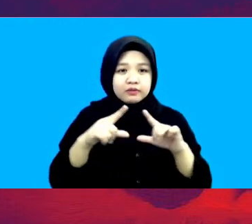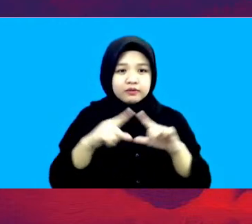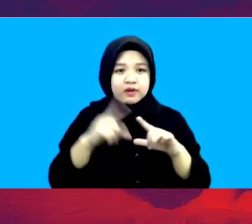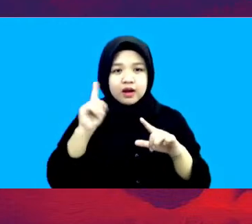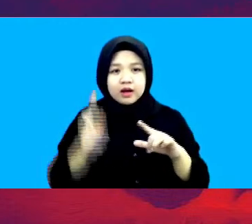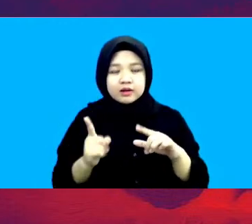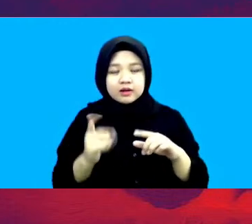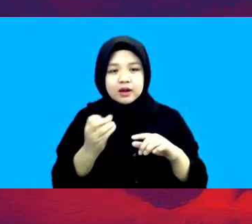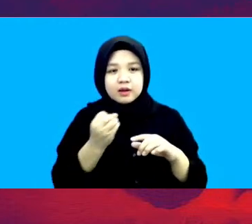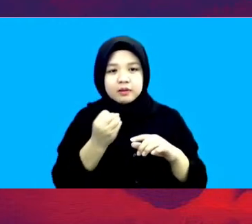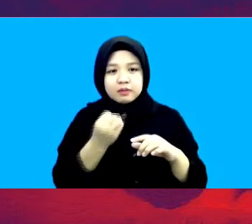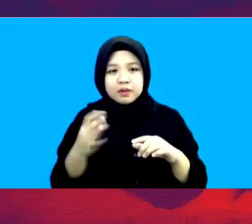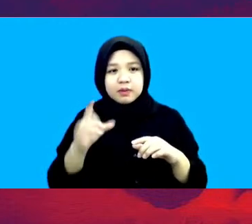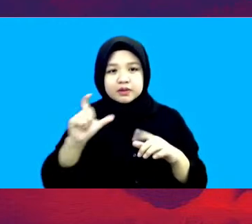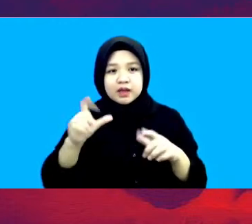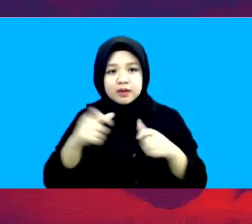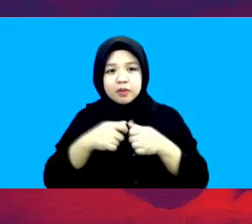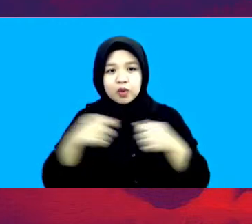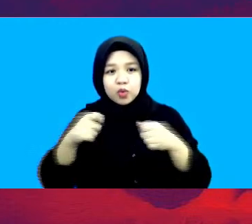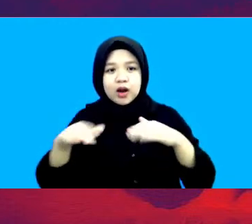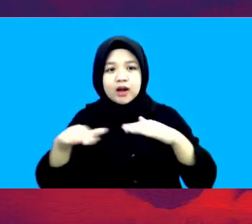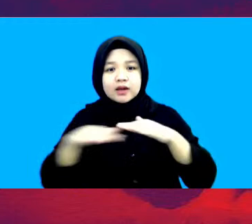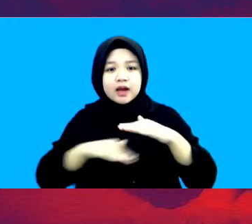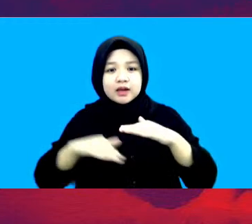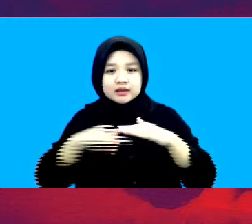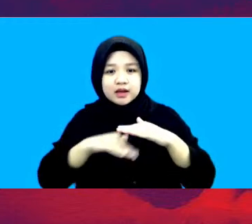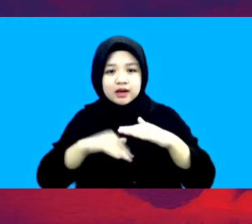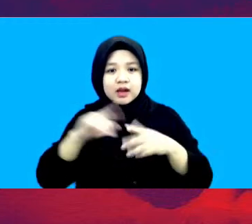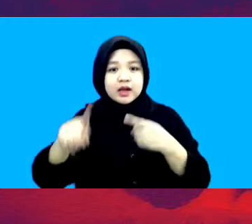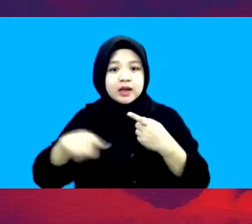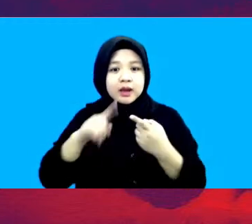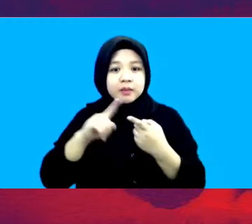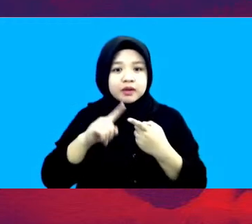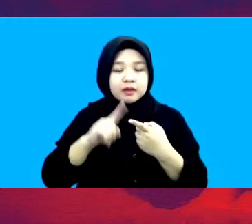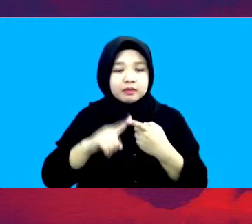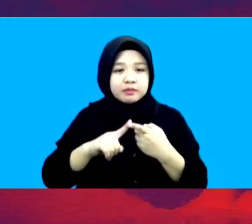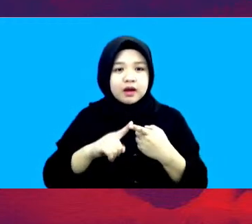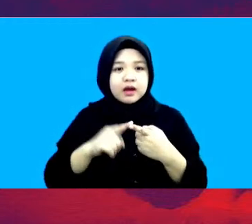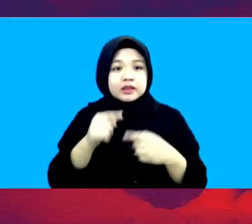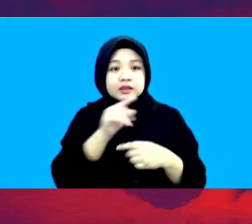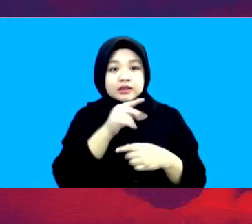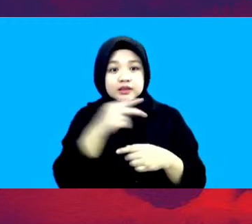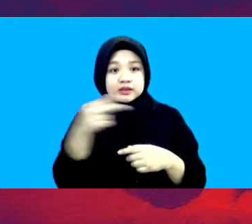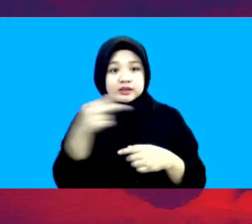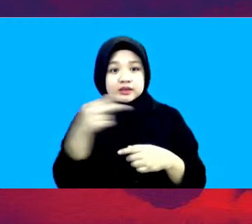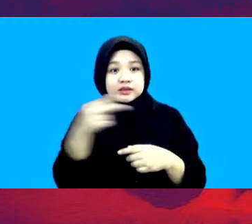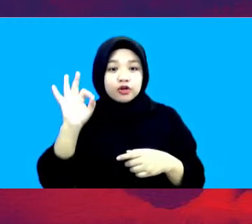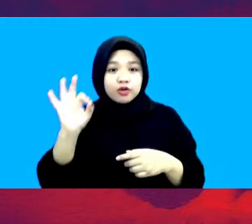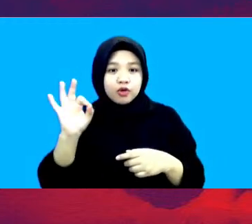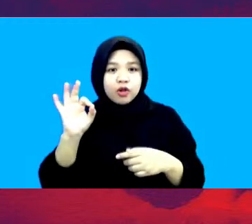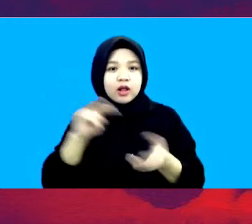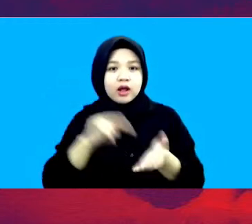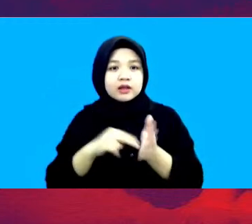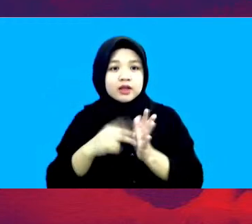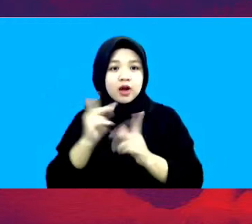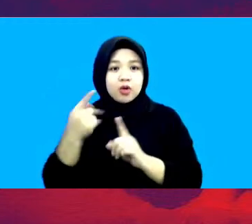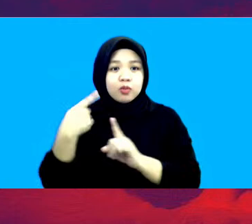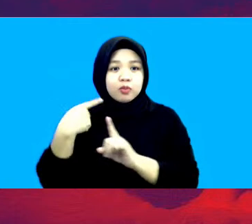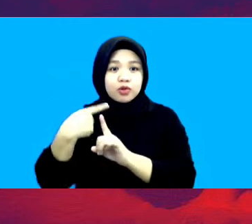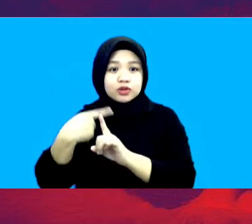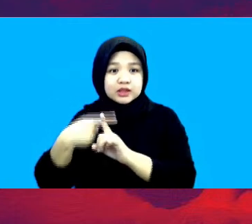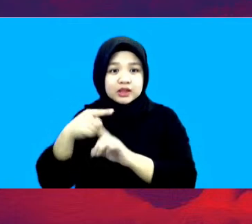property that you're poor if you're below that cutoff. Now, I've put up my first example, and it looks like you're a good person to